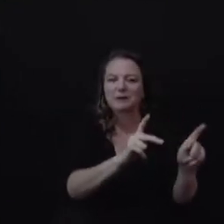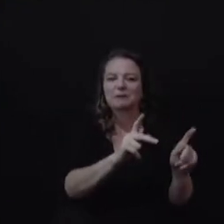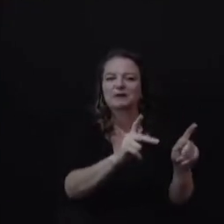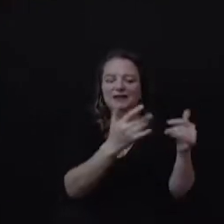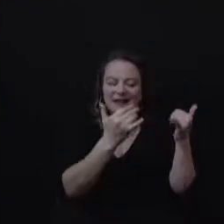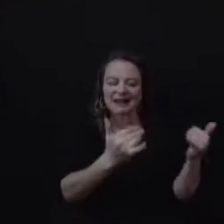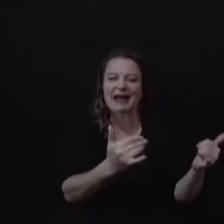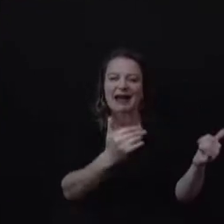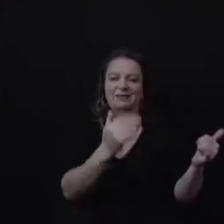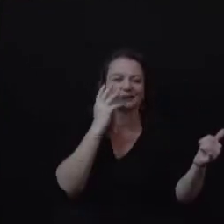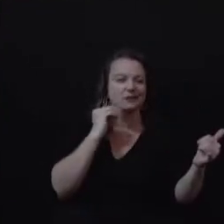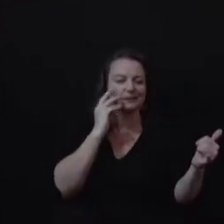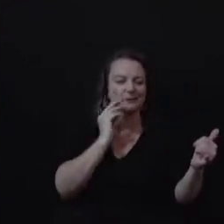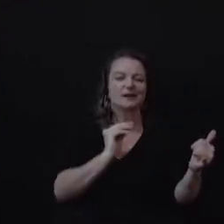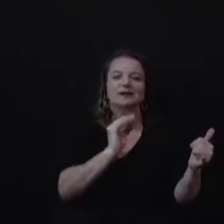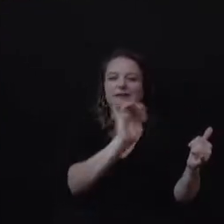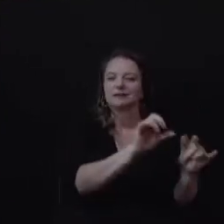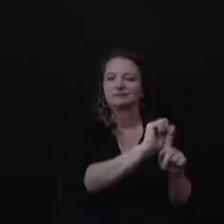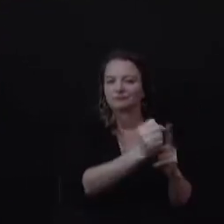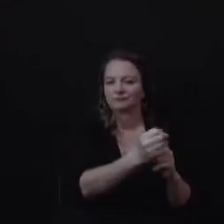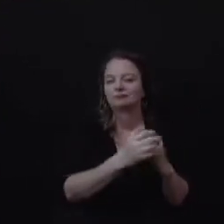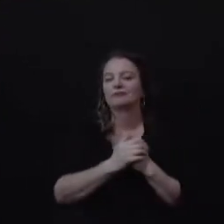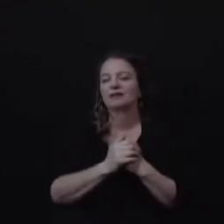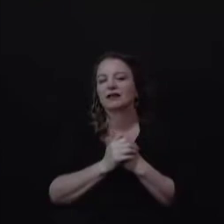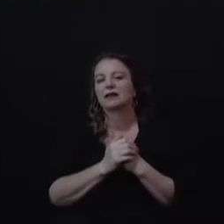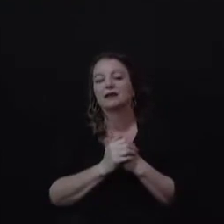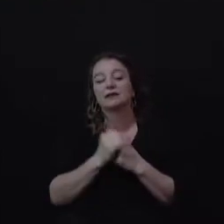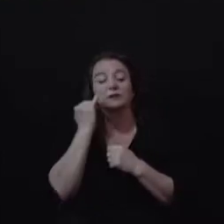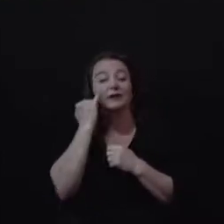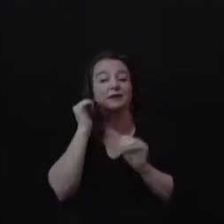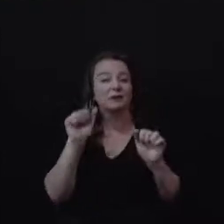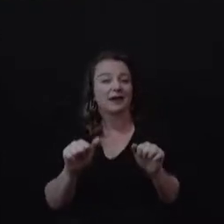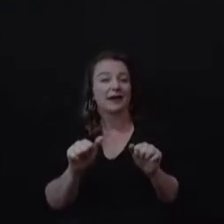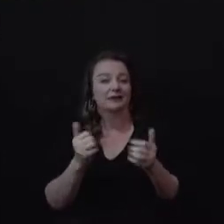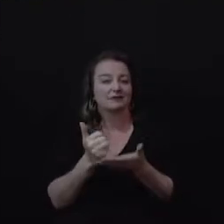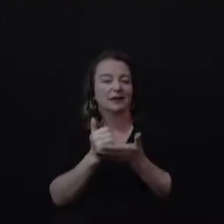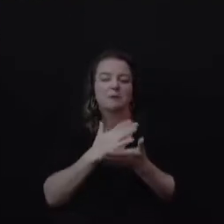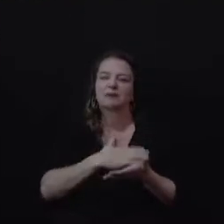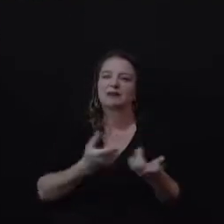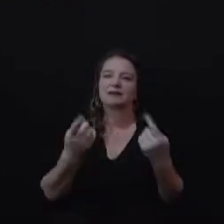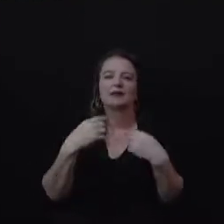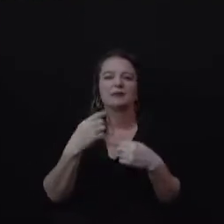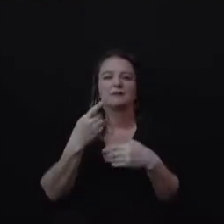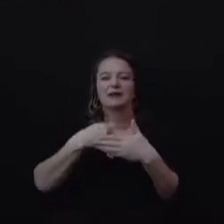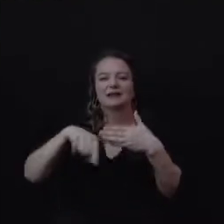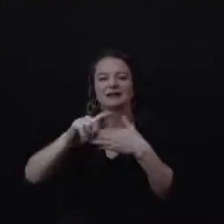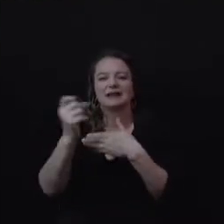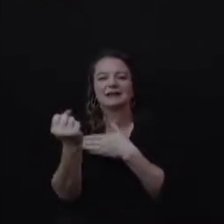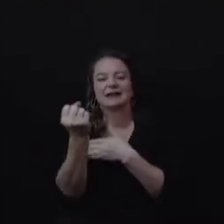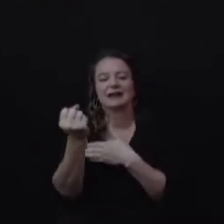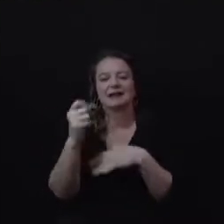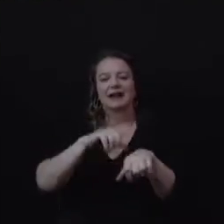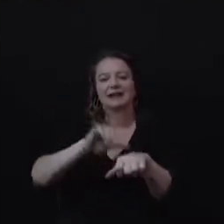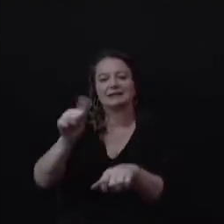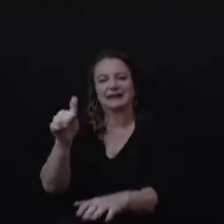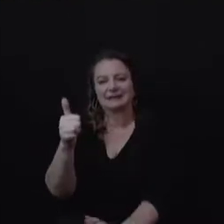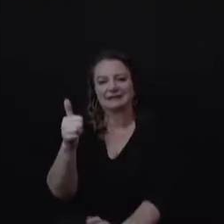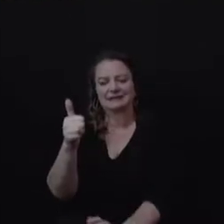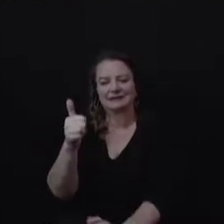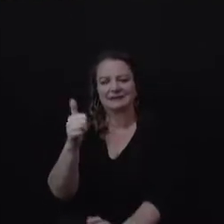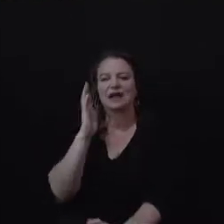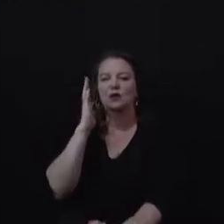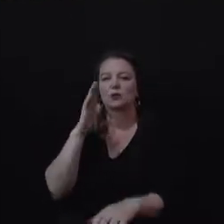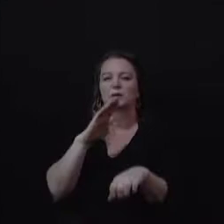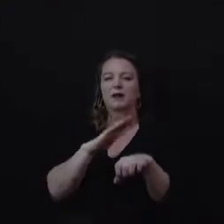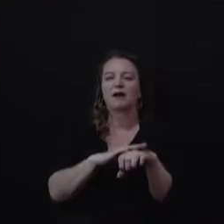that are in the midst of that and in the trenches of that. And so if that's you, please come next Saturday, 10 a.m., Montel Hardwick Hall. It's going to be on the